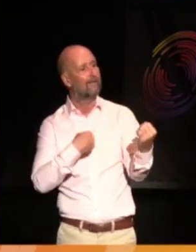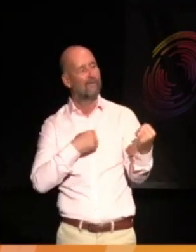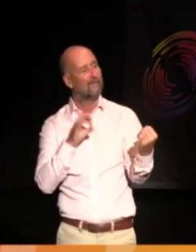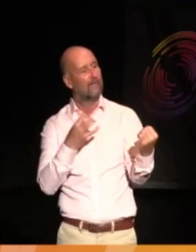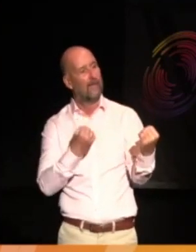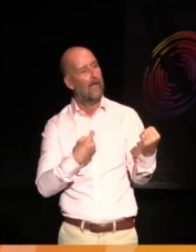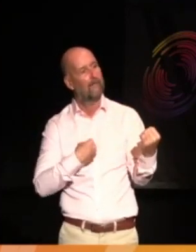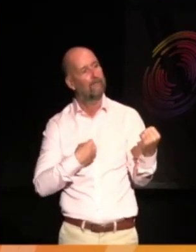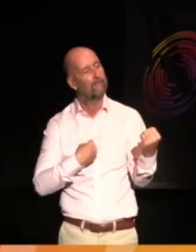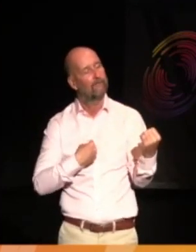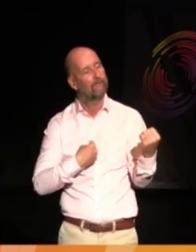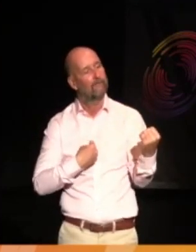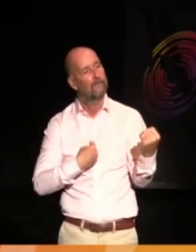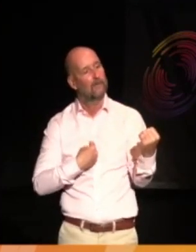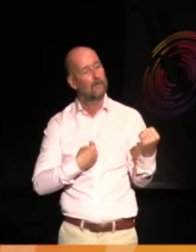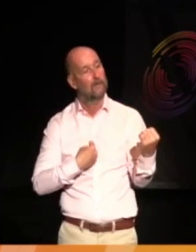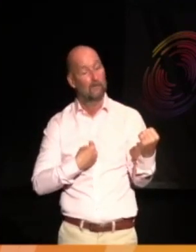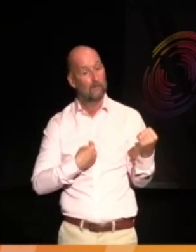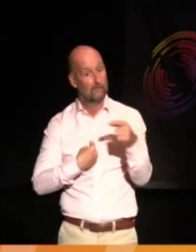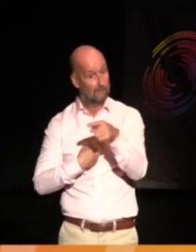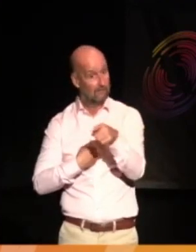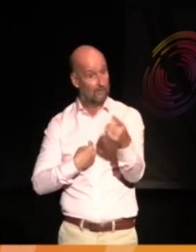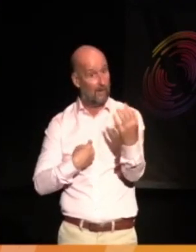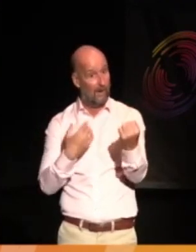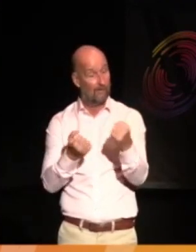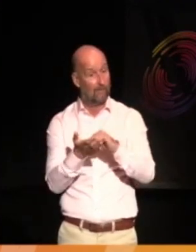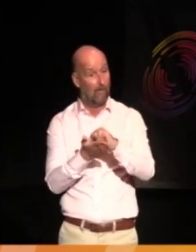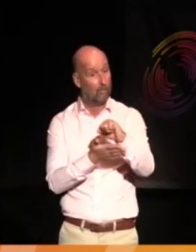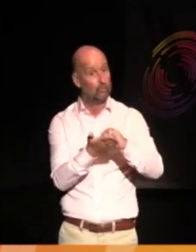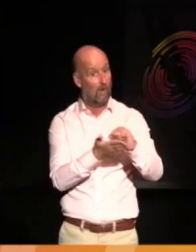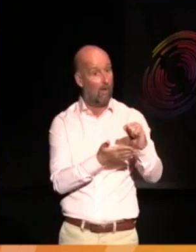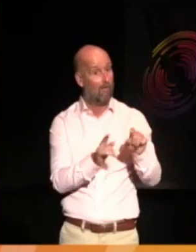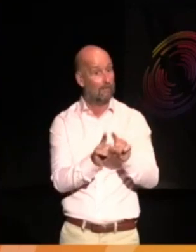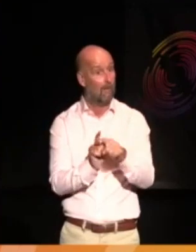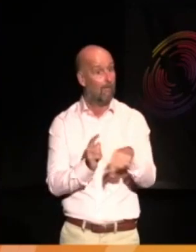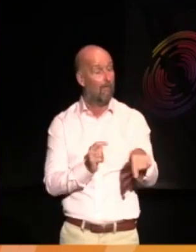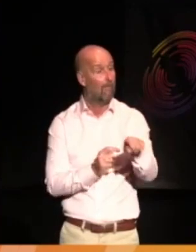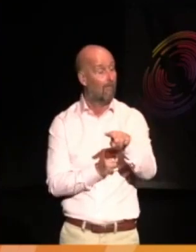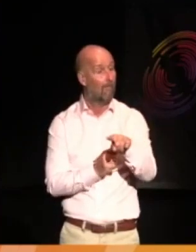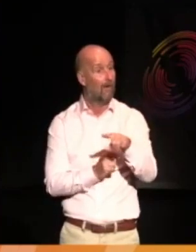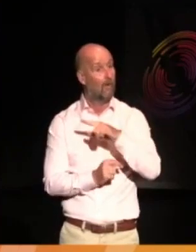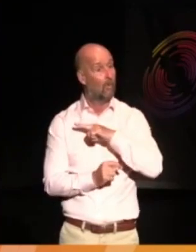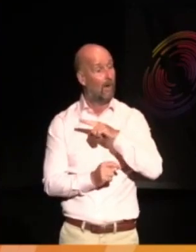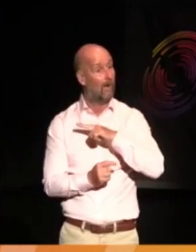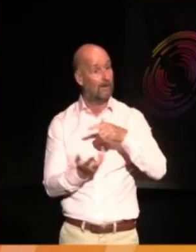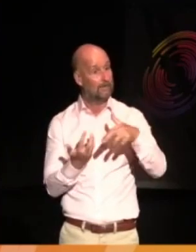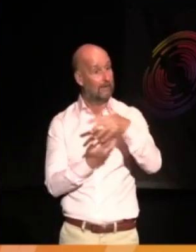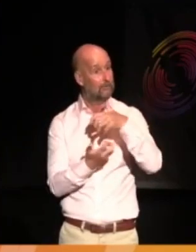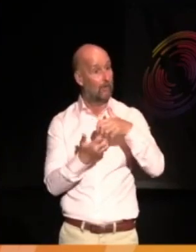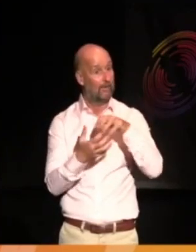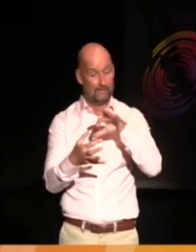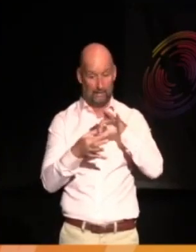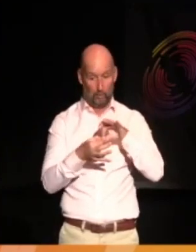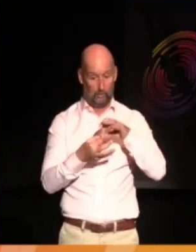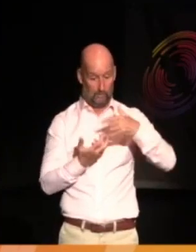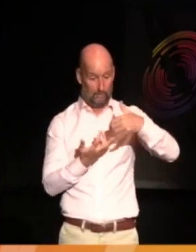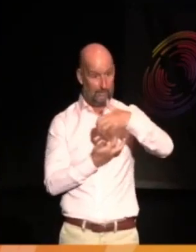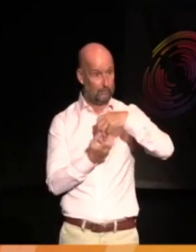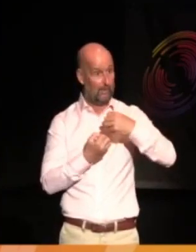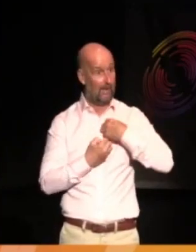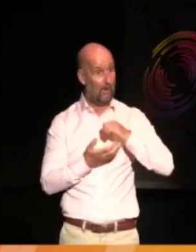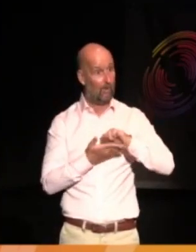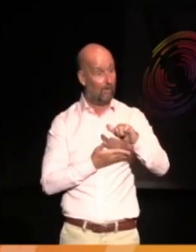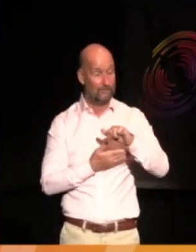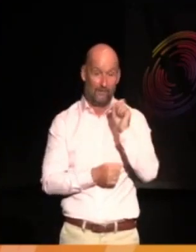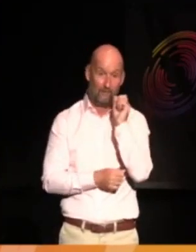one. Well, you have culture too. And actually your culture, like I was saying before, is all mixed up with our culture, funnily